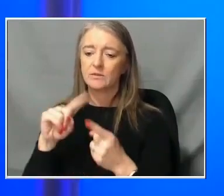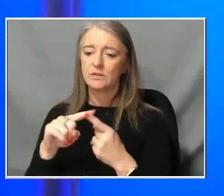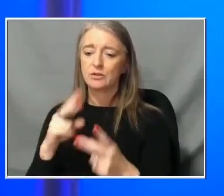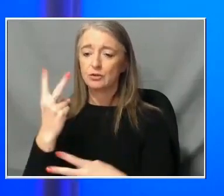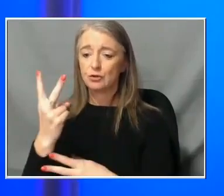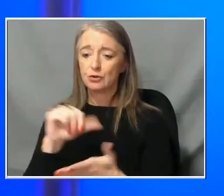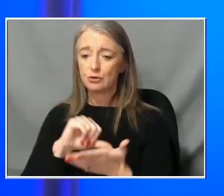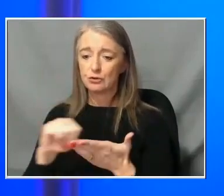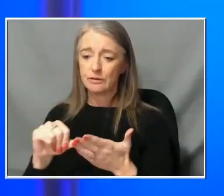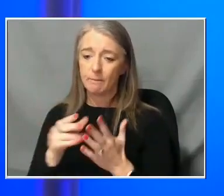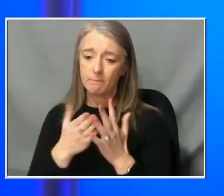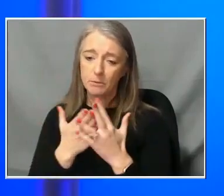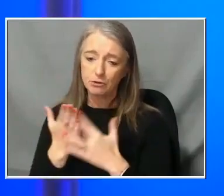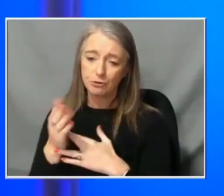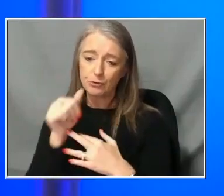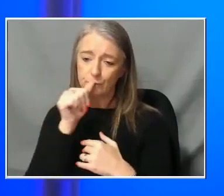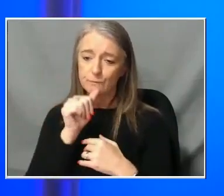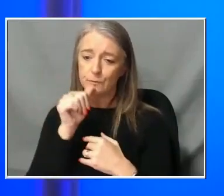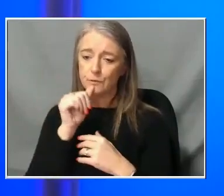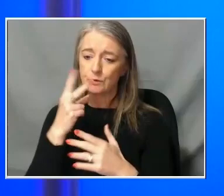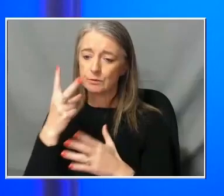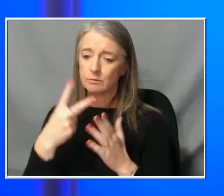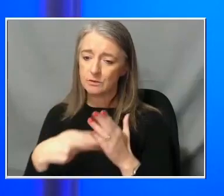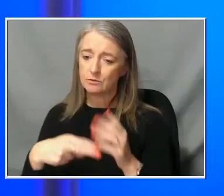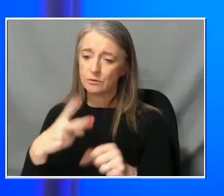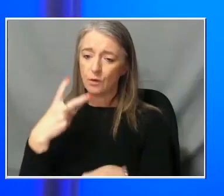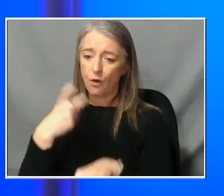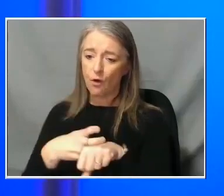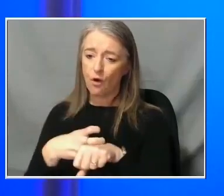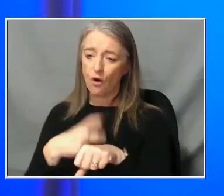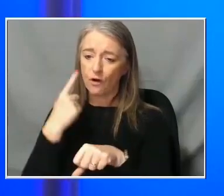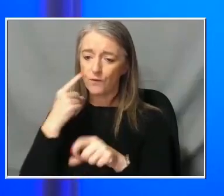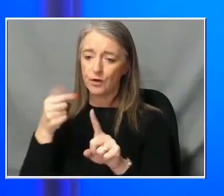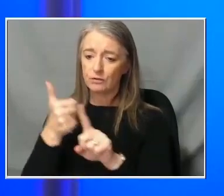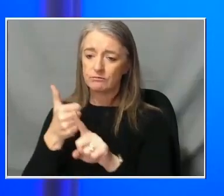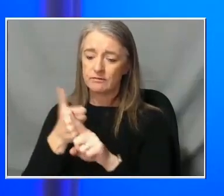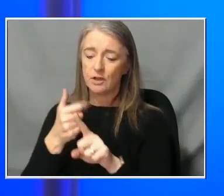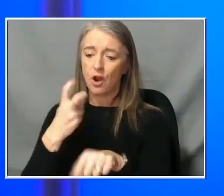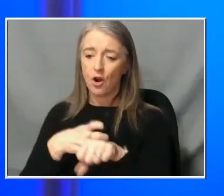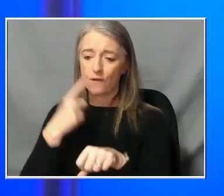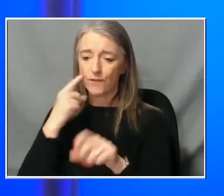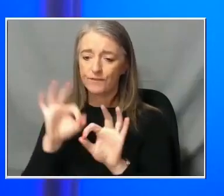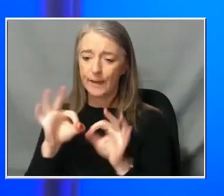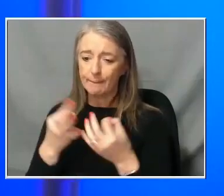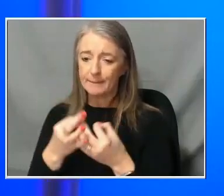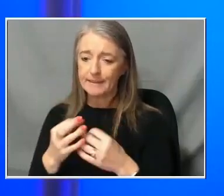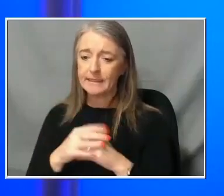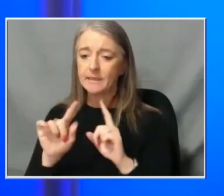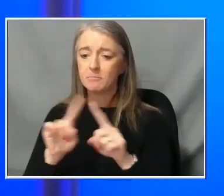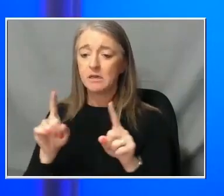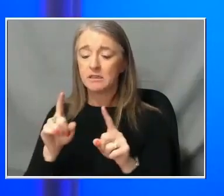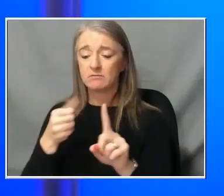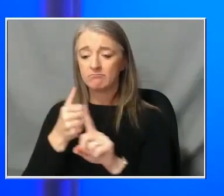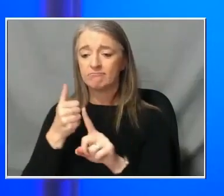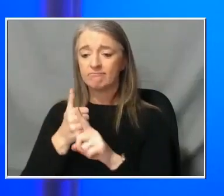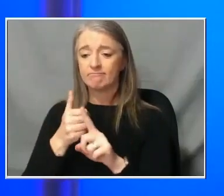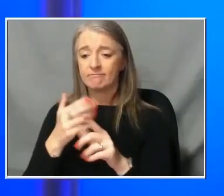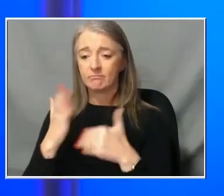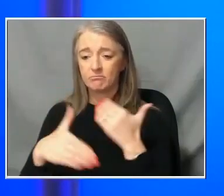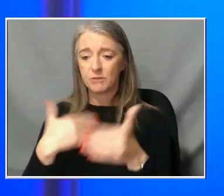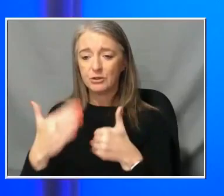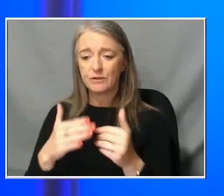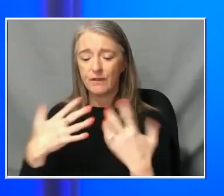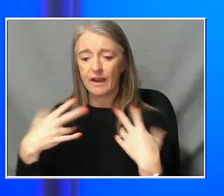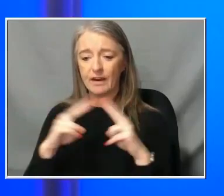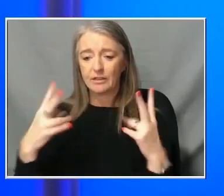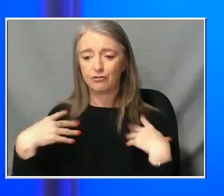and she pushed through those 2, and those are hard on her, hard on her family. But she pushed through it. She was very strong, and